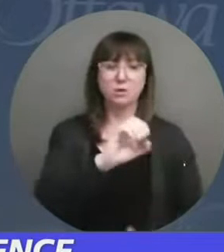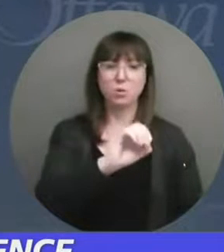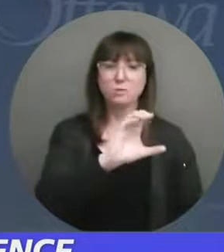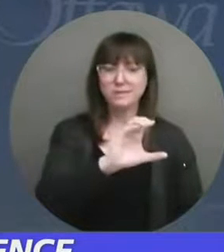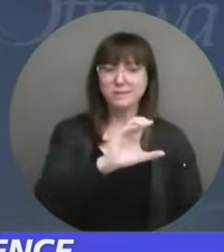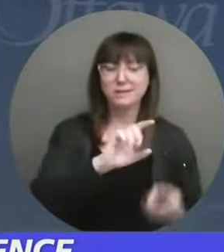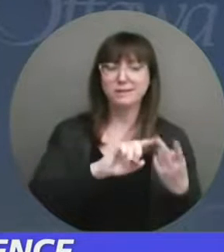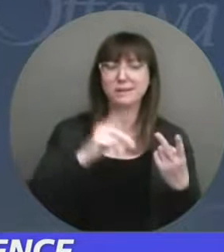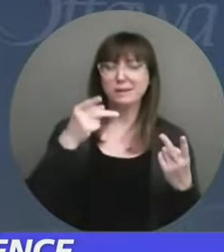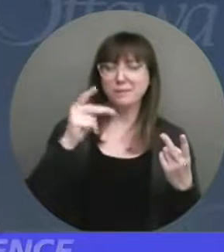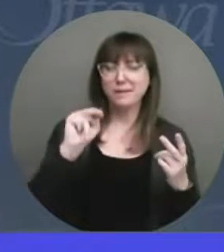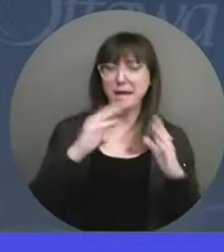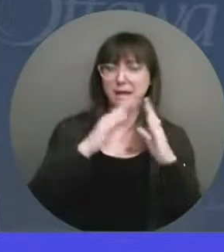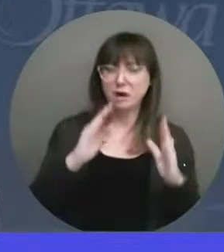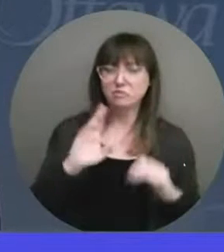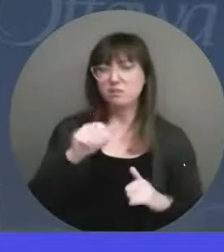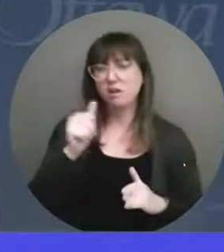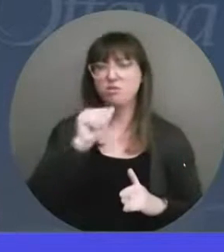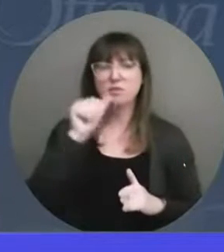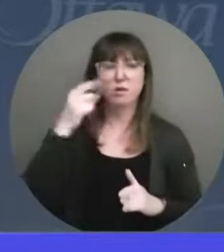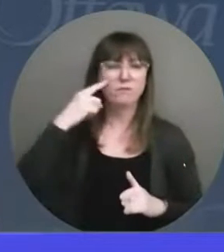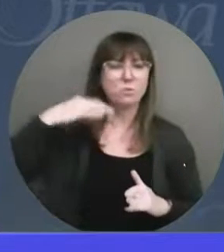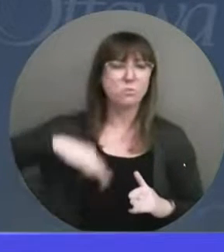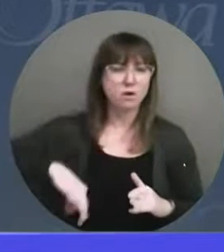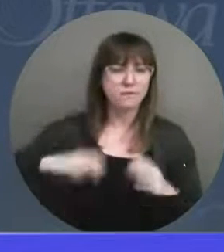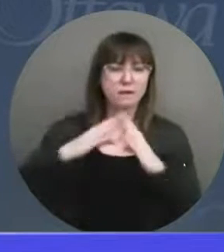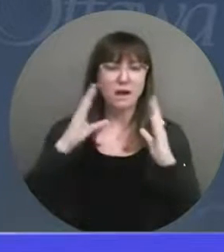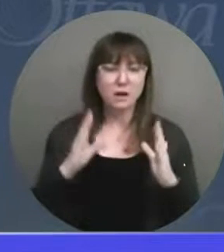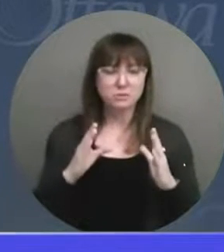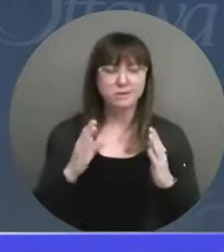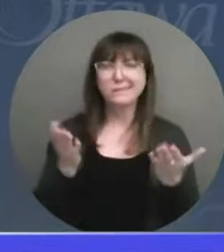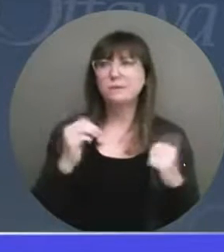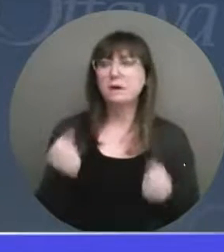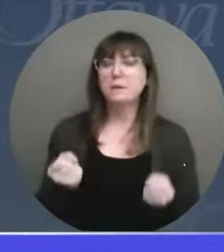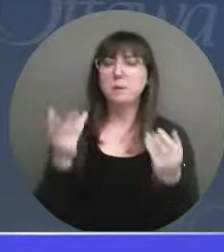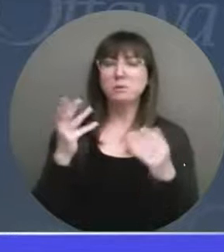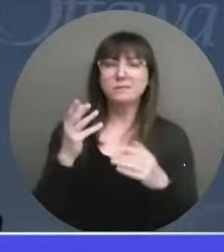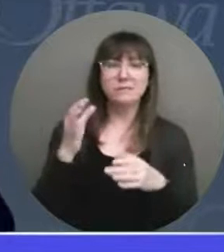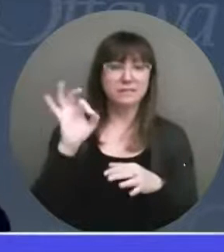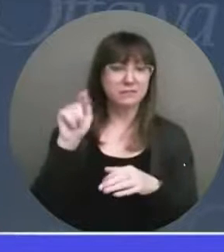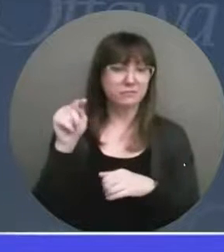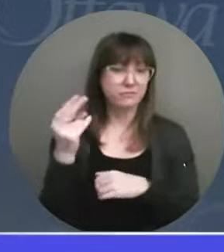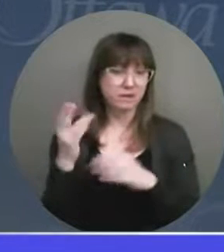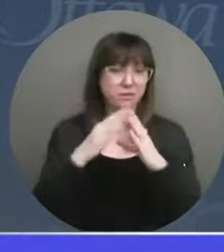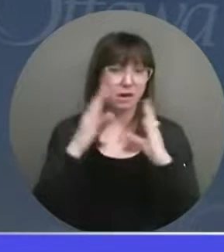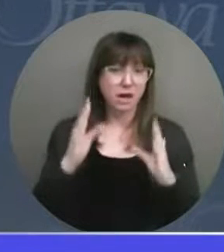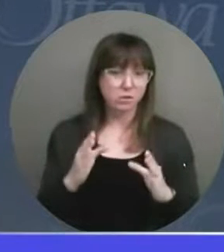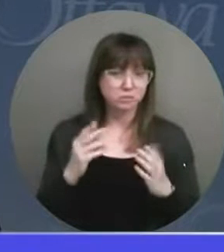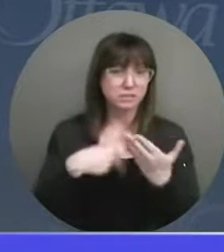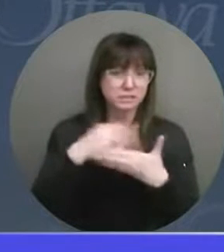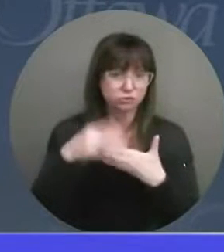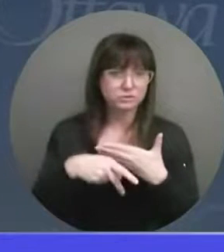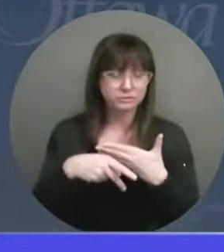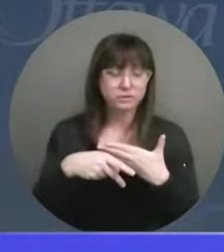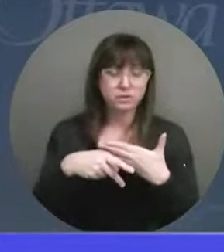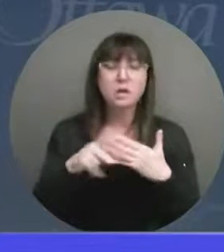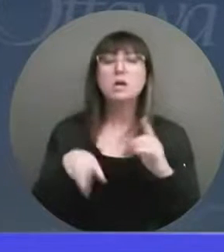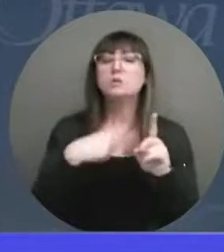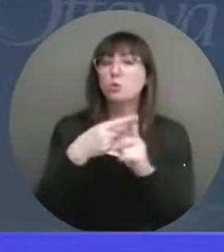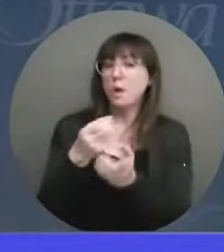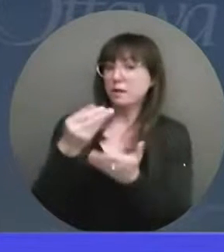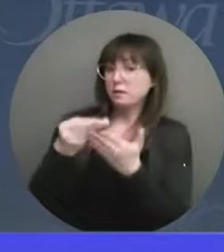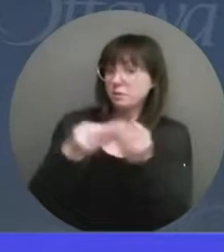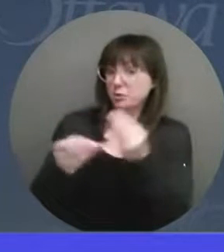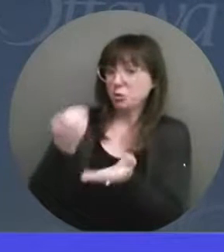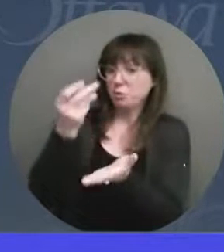or other not-for-profit housing like Multi-Faith Housing Initiative. So that will be worked out once the budget is approved. There's a